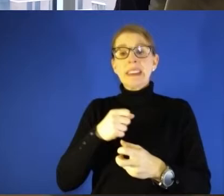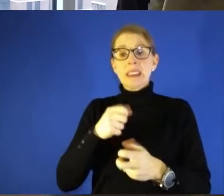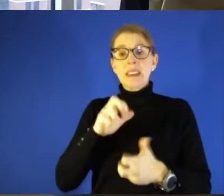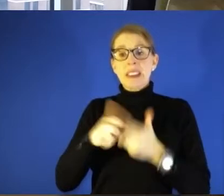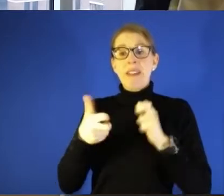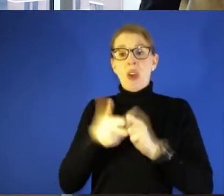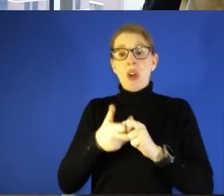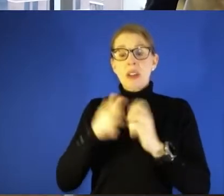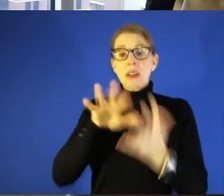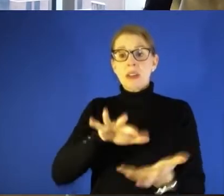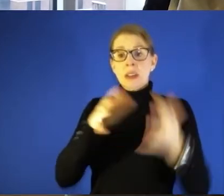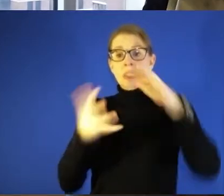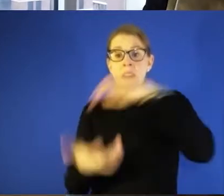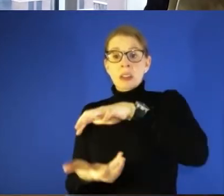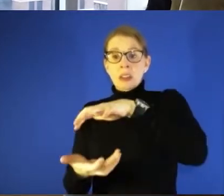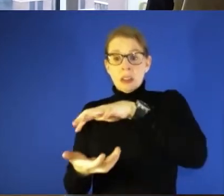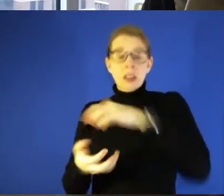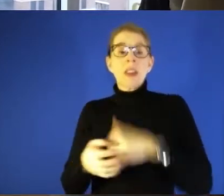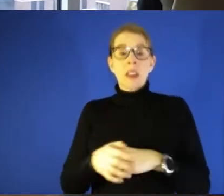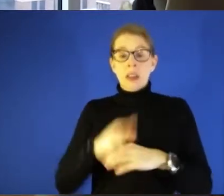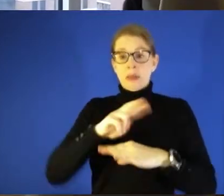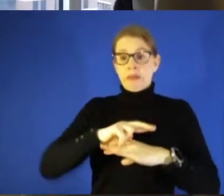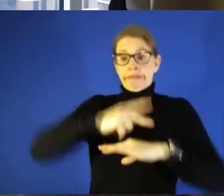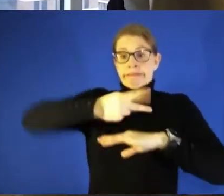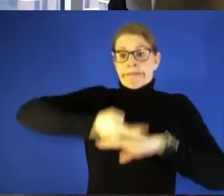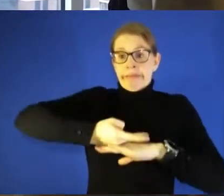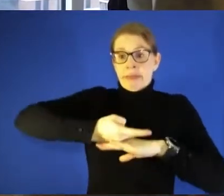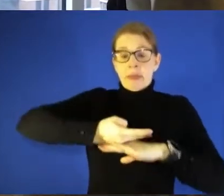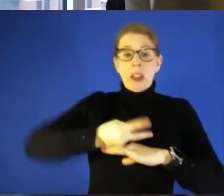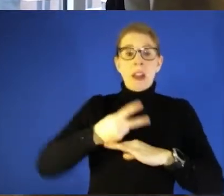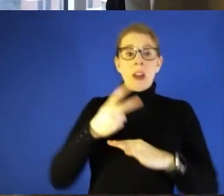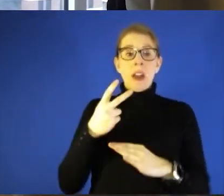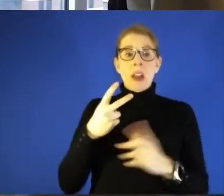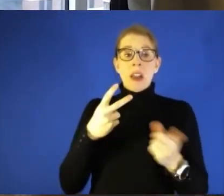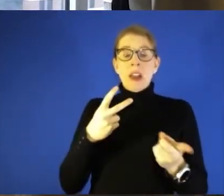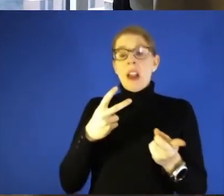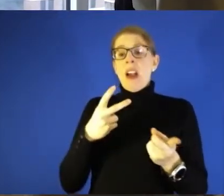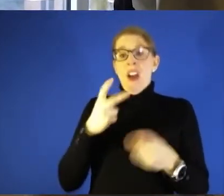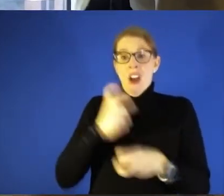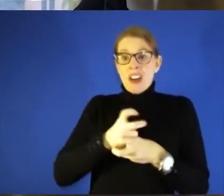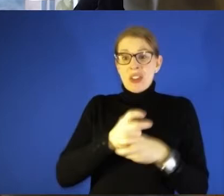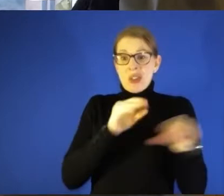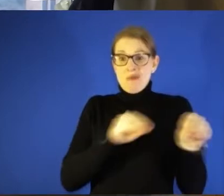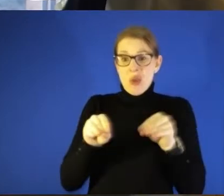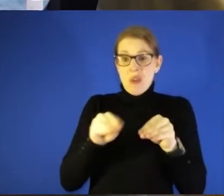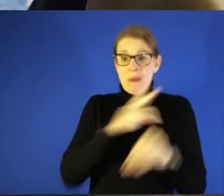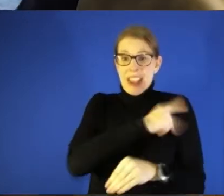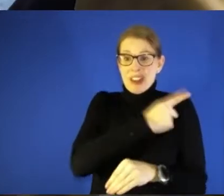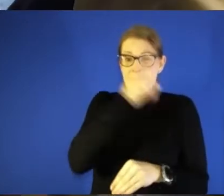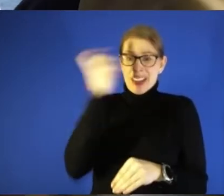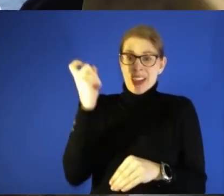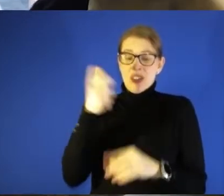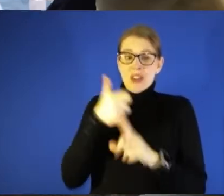when you're wearing all the protective equipment that you see there. So this is